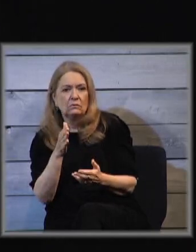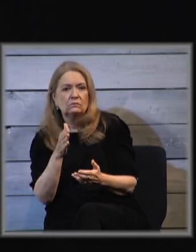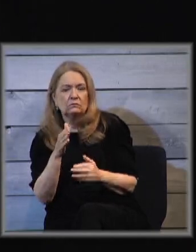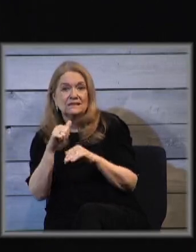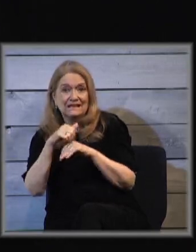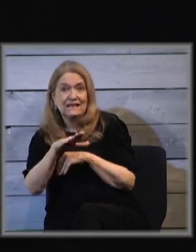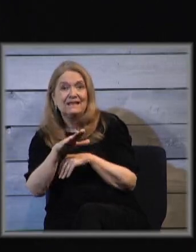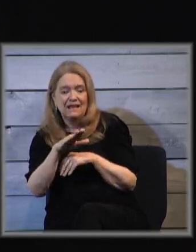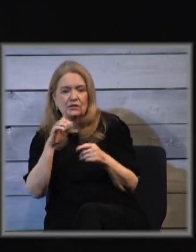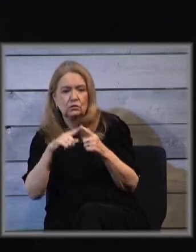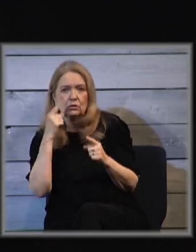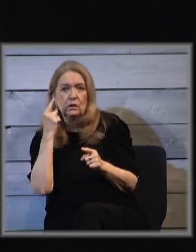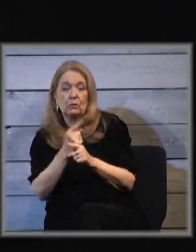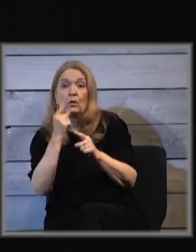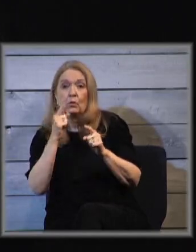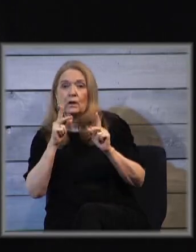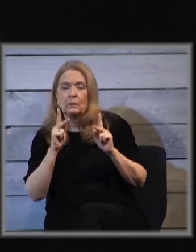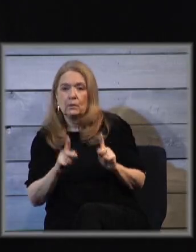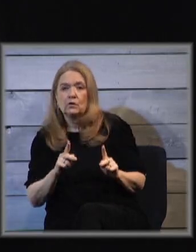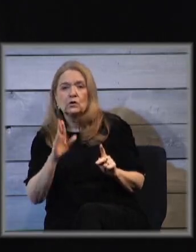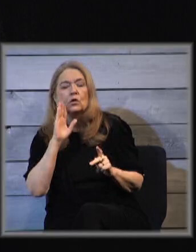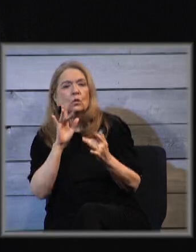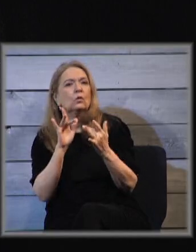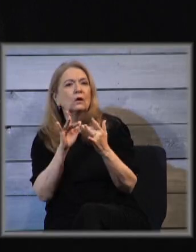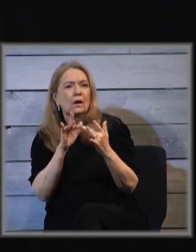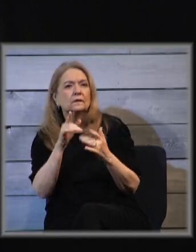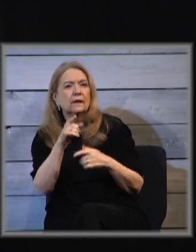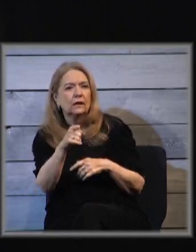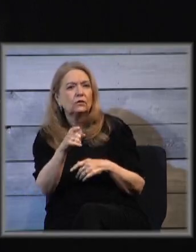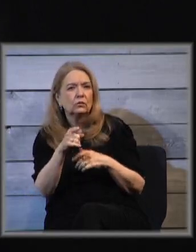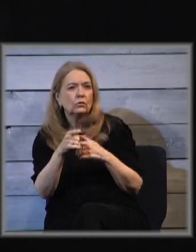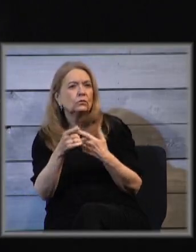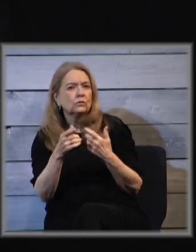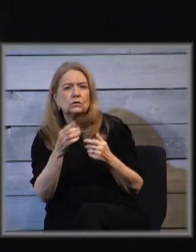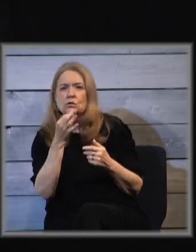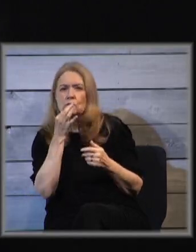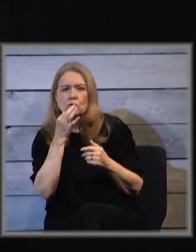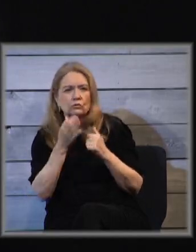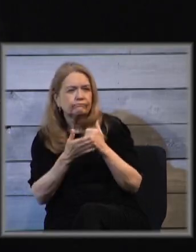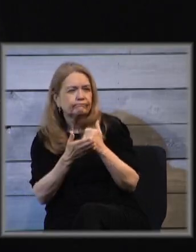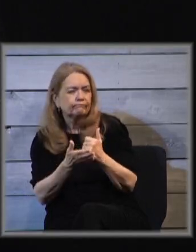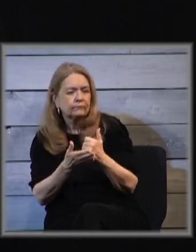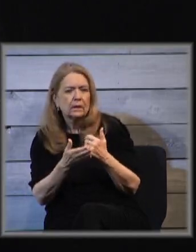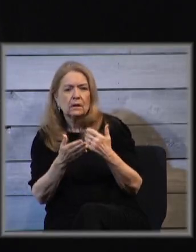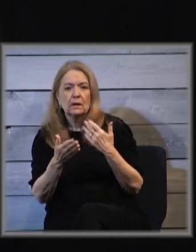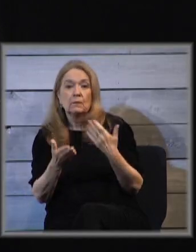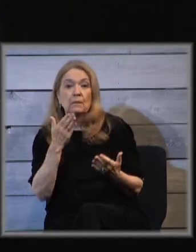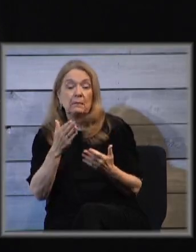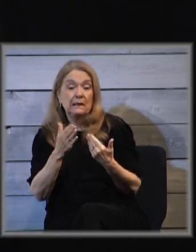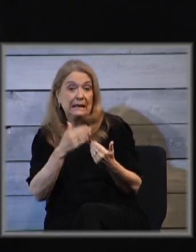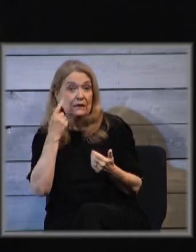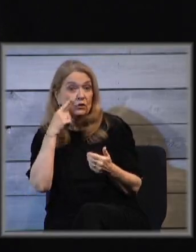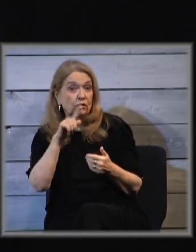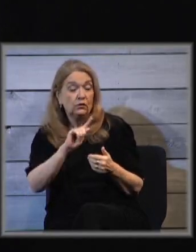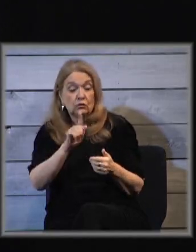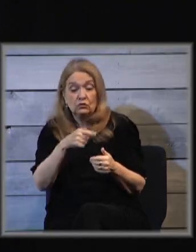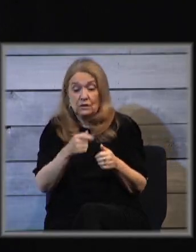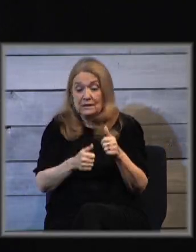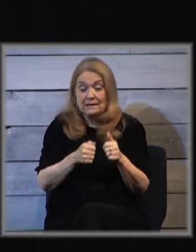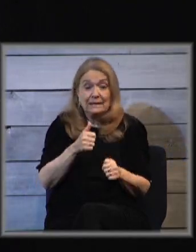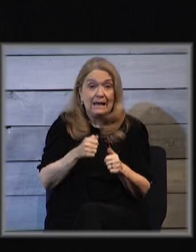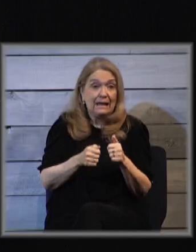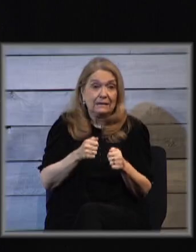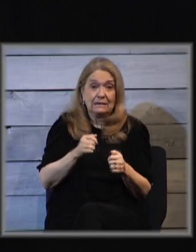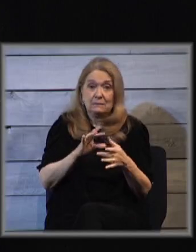send that to the appropriate person who will be in touch with you very soon. It may be easier for you to simply send us